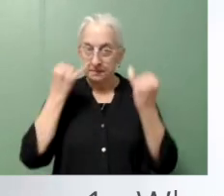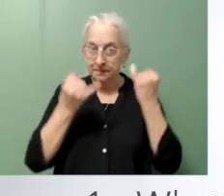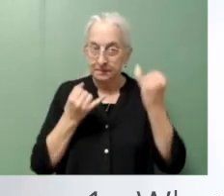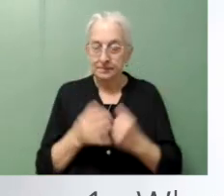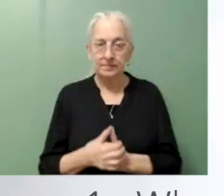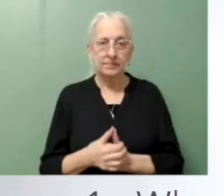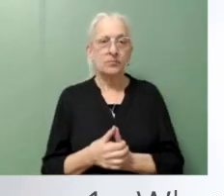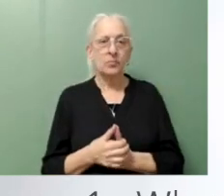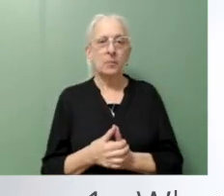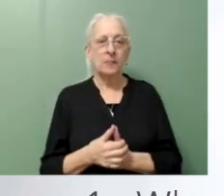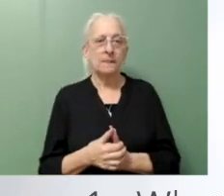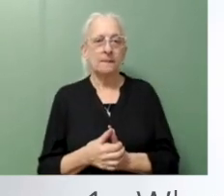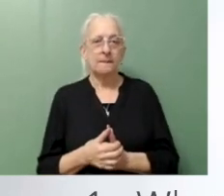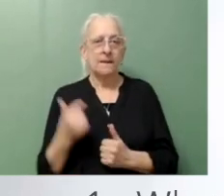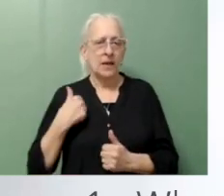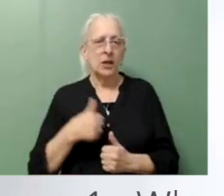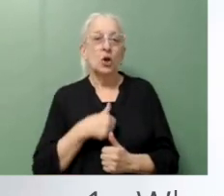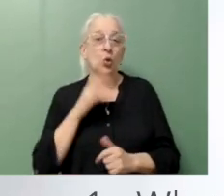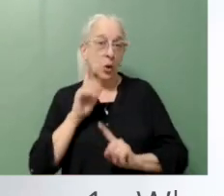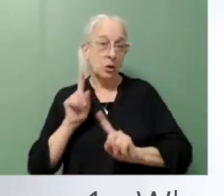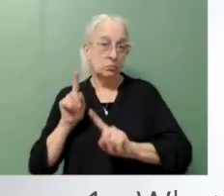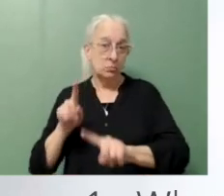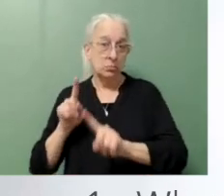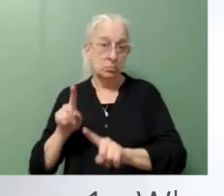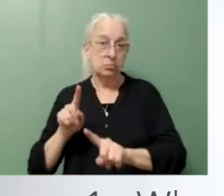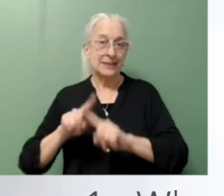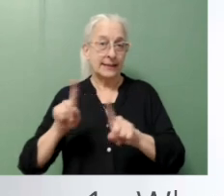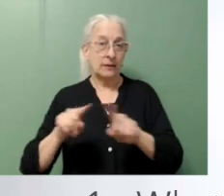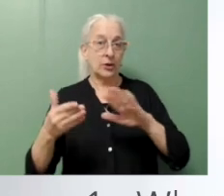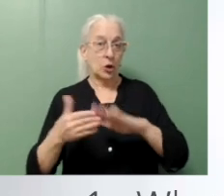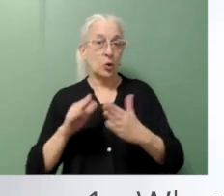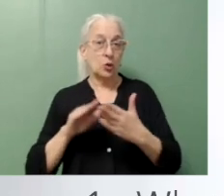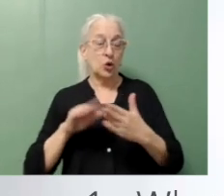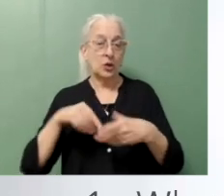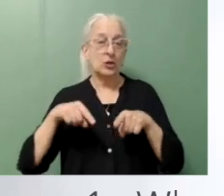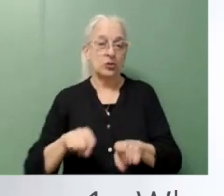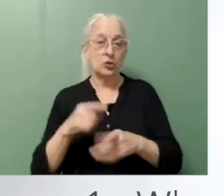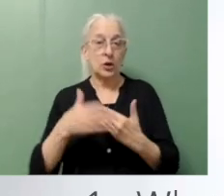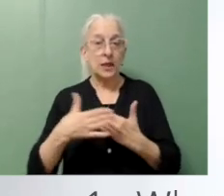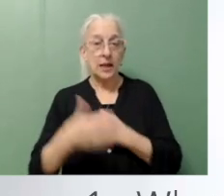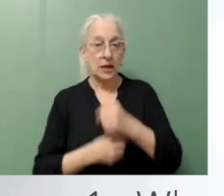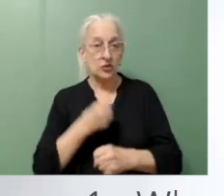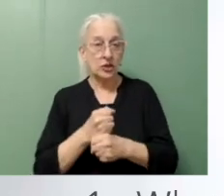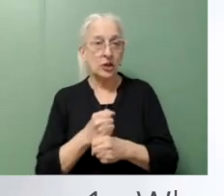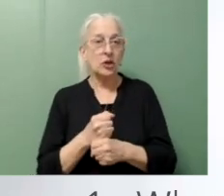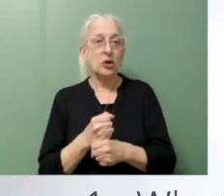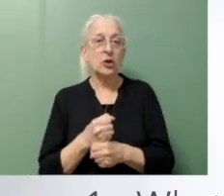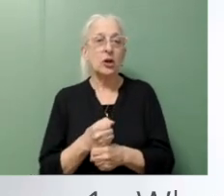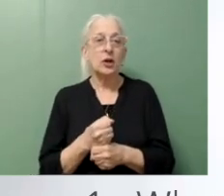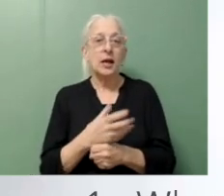communities. We'll be coming out a lot in 2025, and this part of the CT Rocks, we've